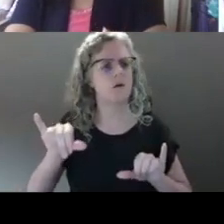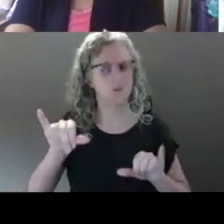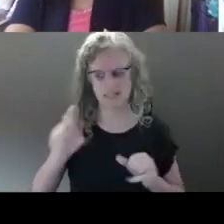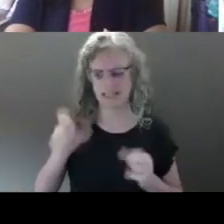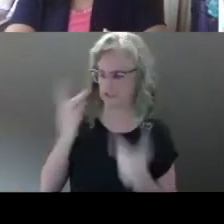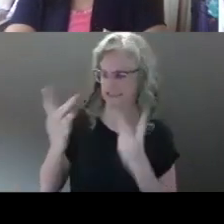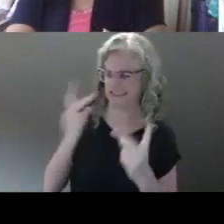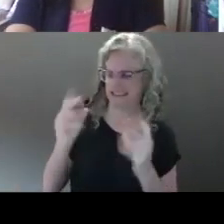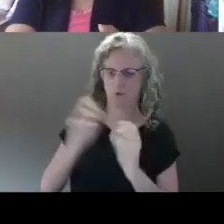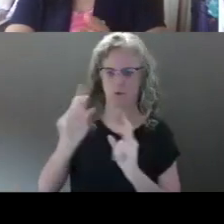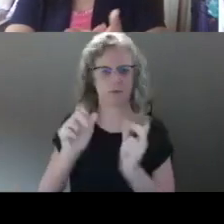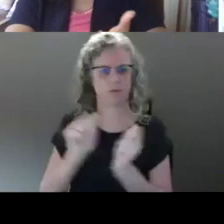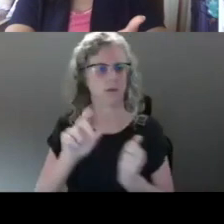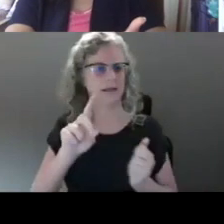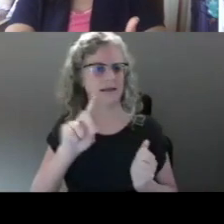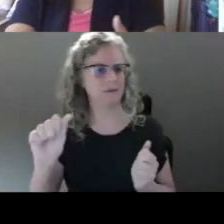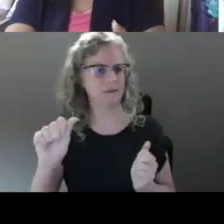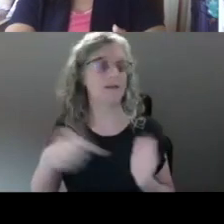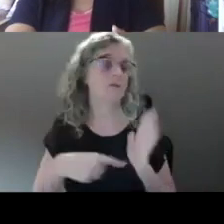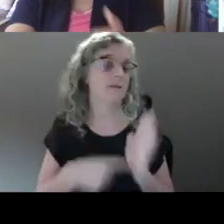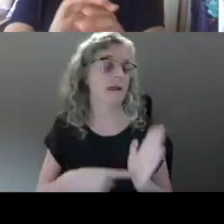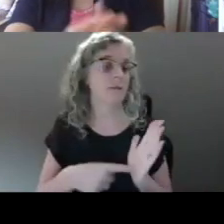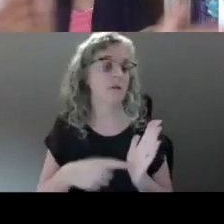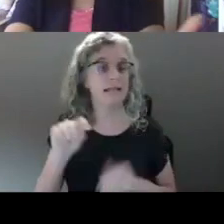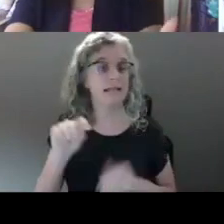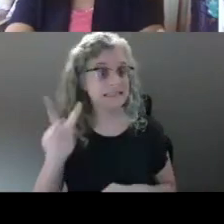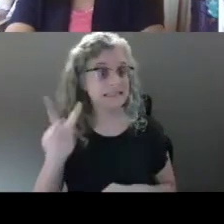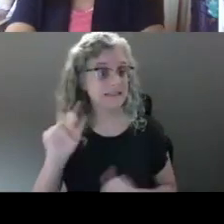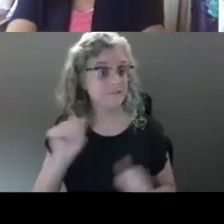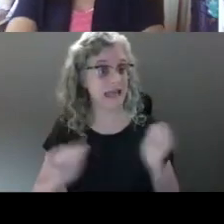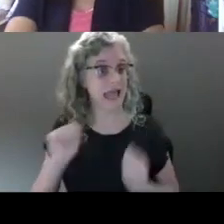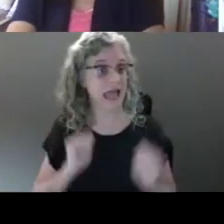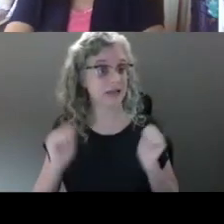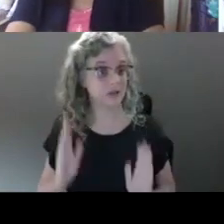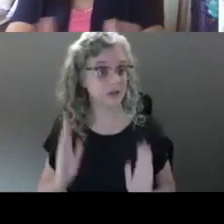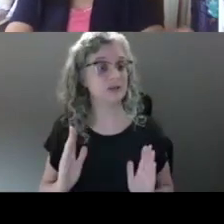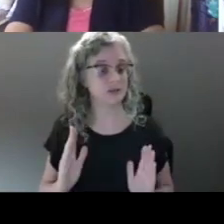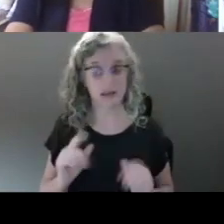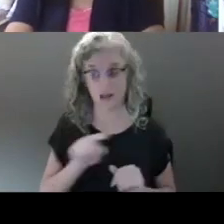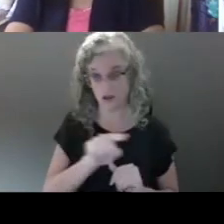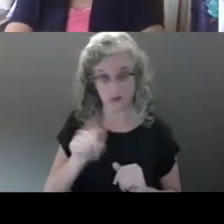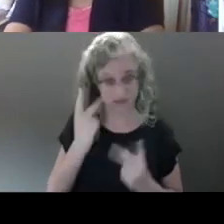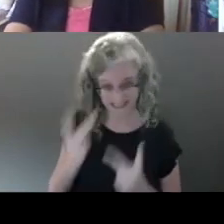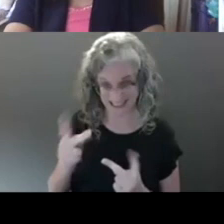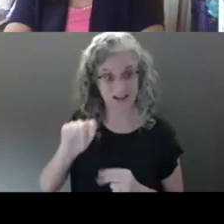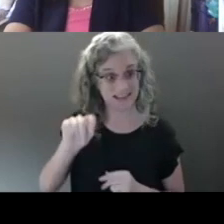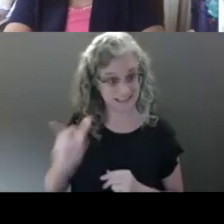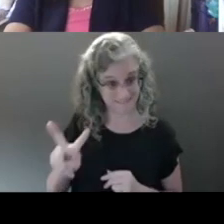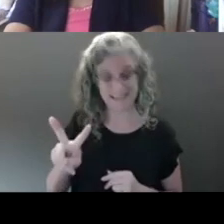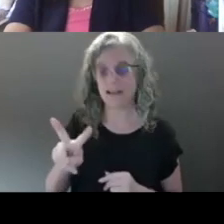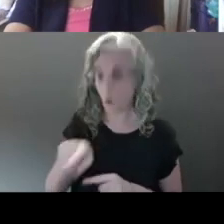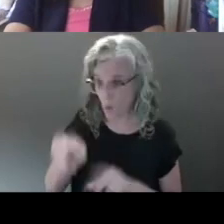disabled actors on the small screen are portrayed by non-disabled actors